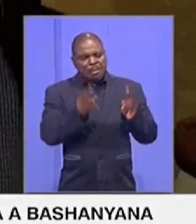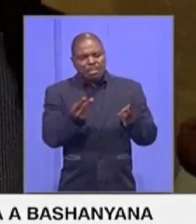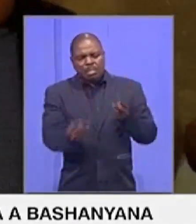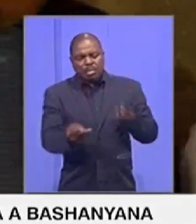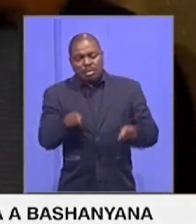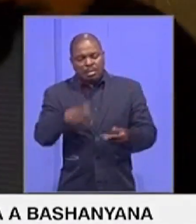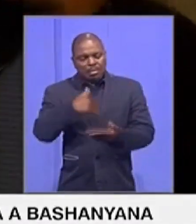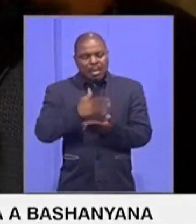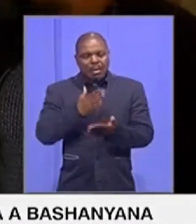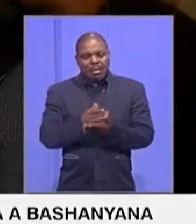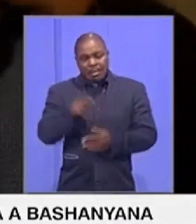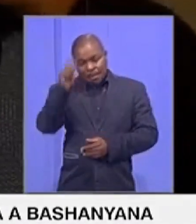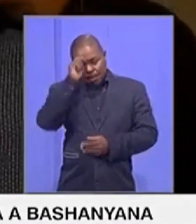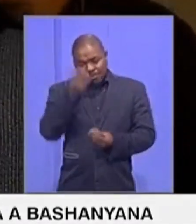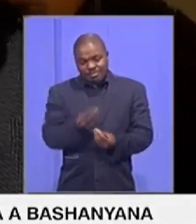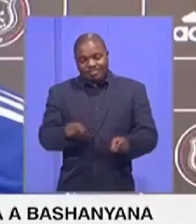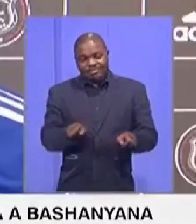bana ba bashanyana.